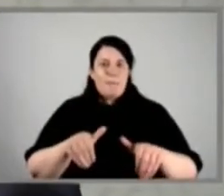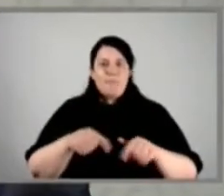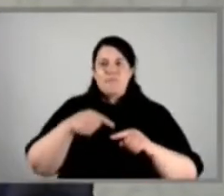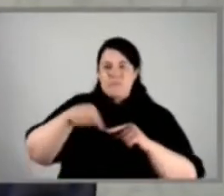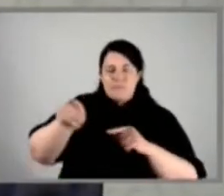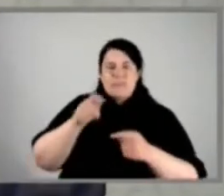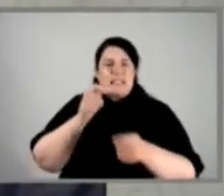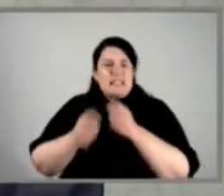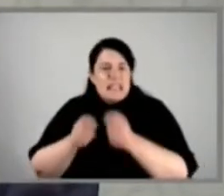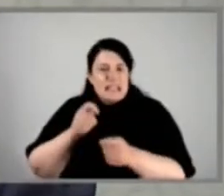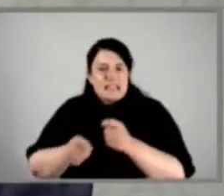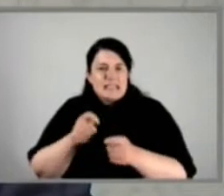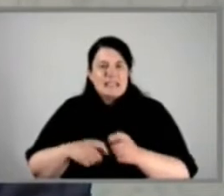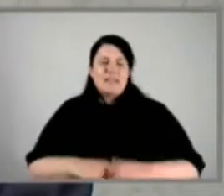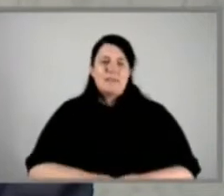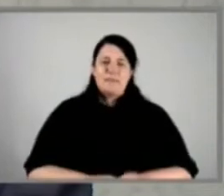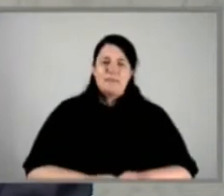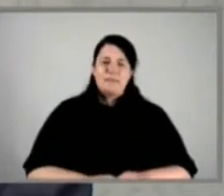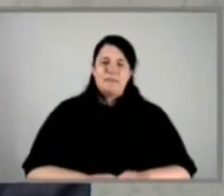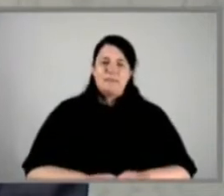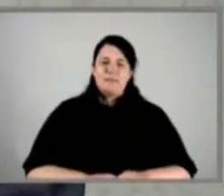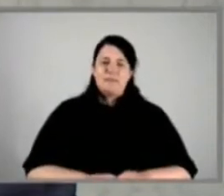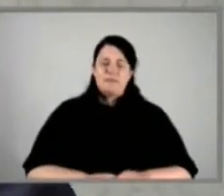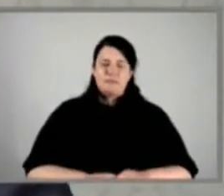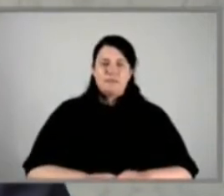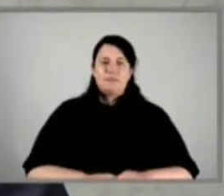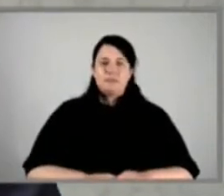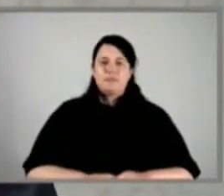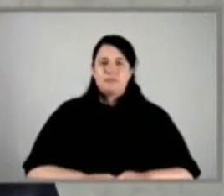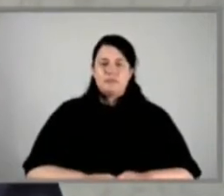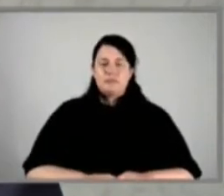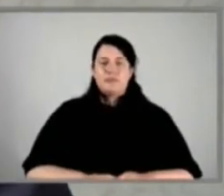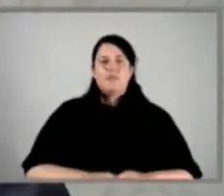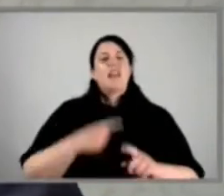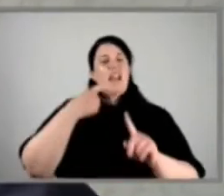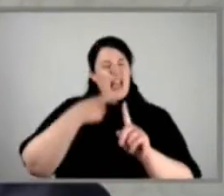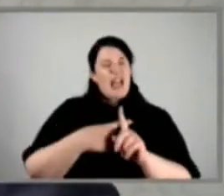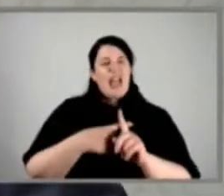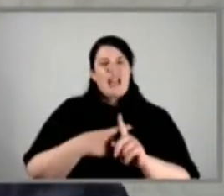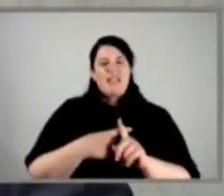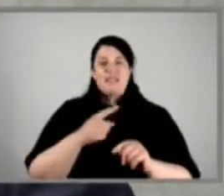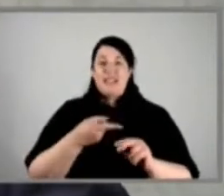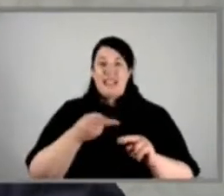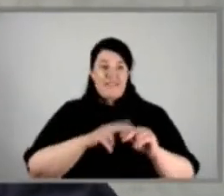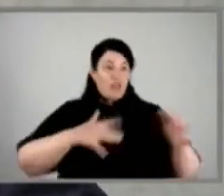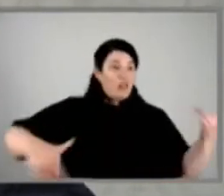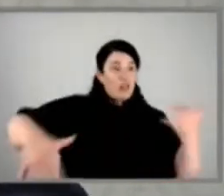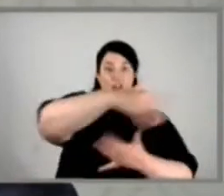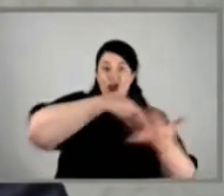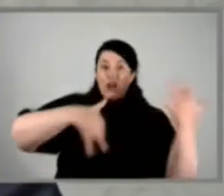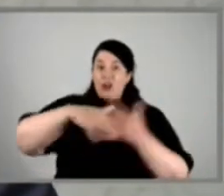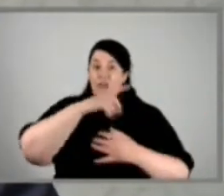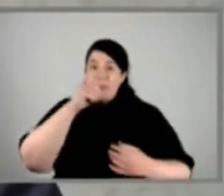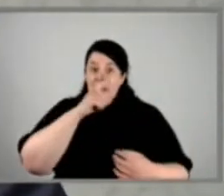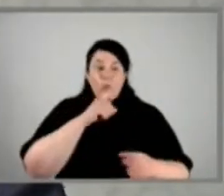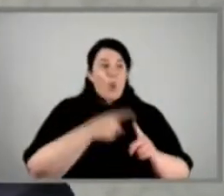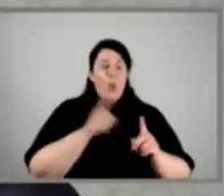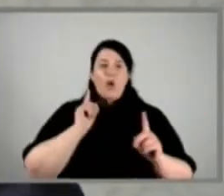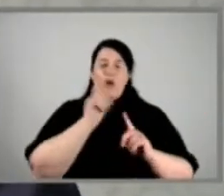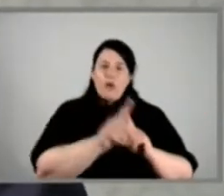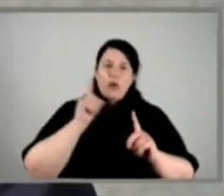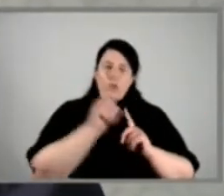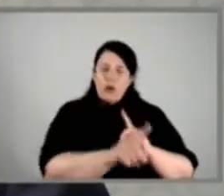macroscopic level, such as limiting appropriately access to high-risk facilities, such as aged care facilities.